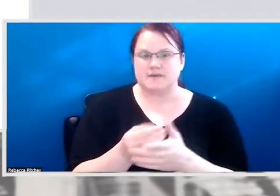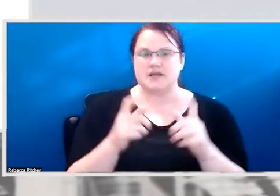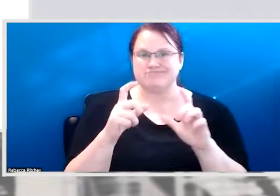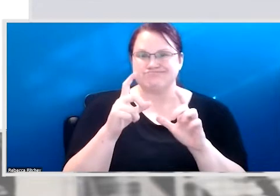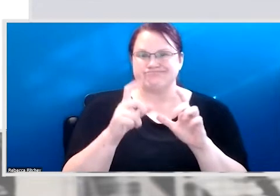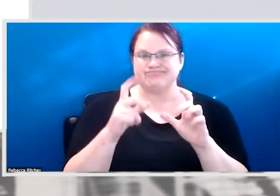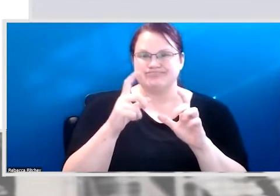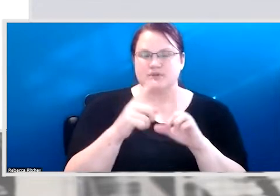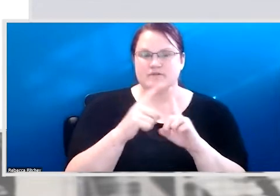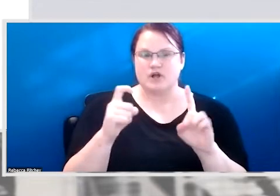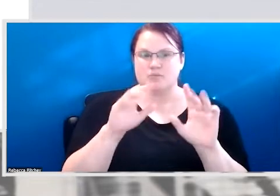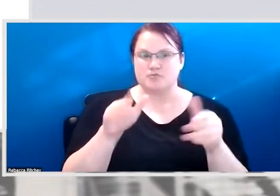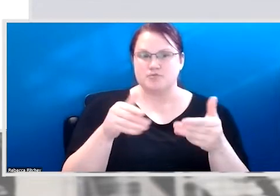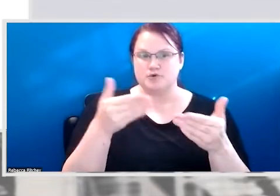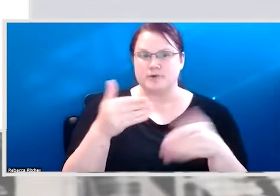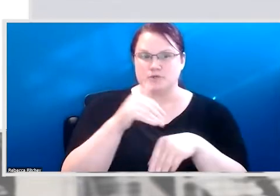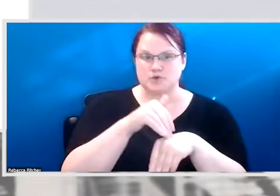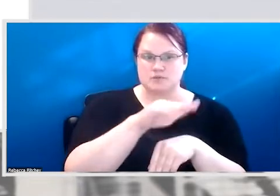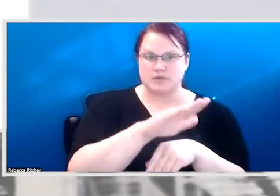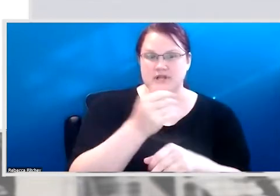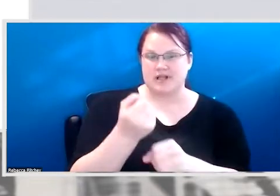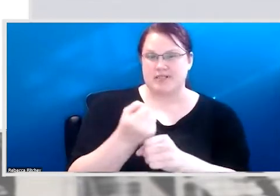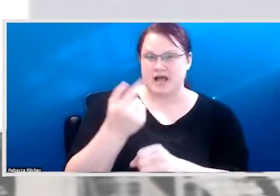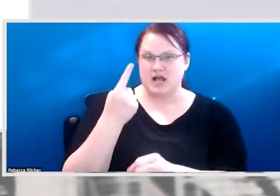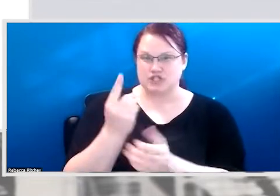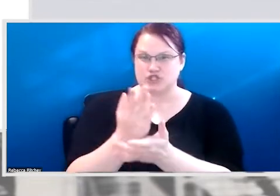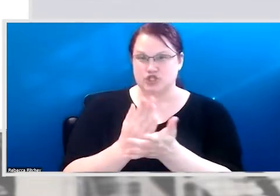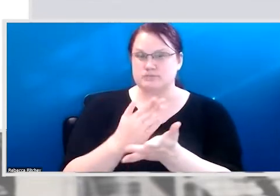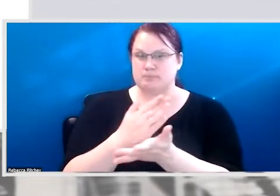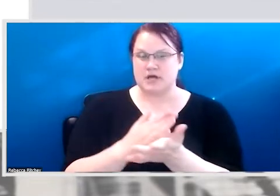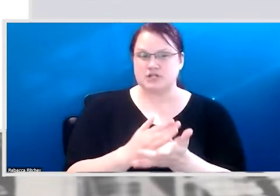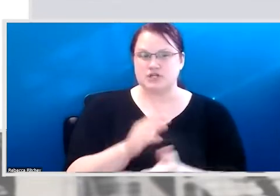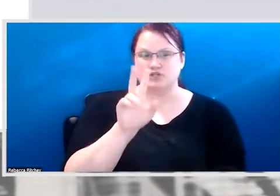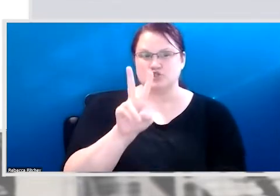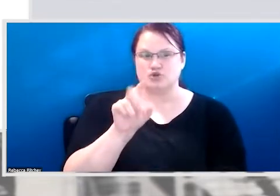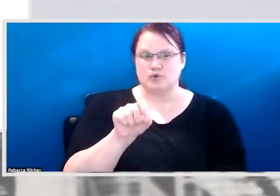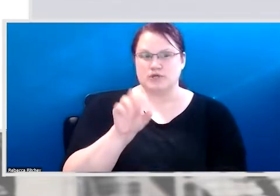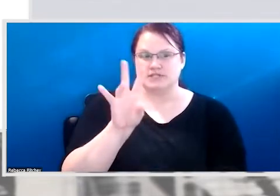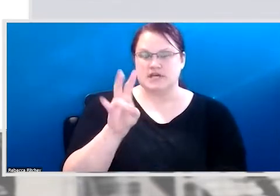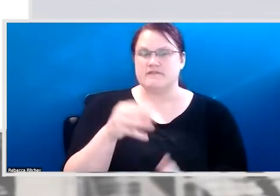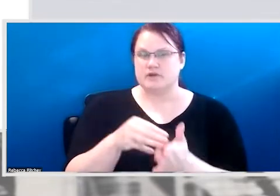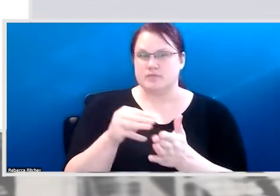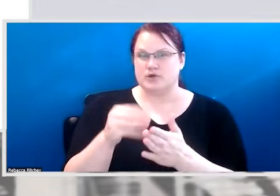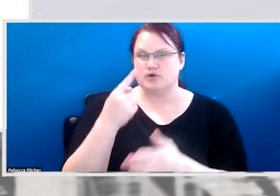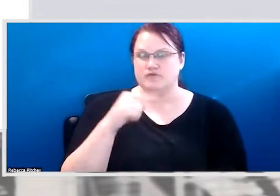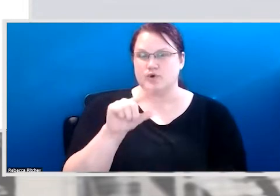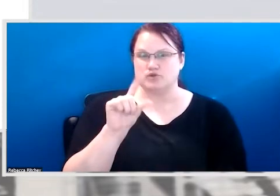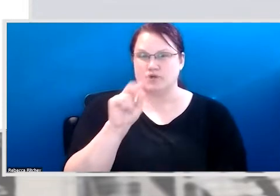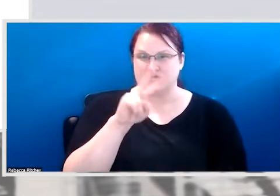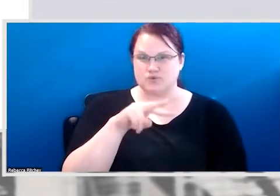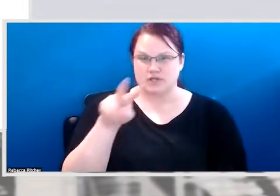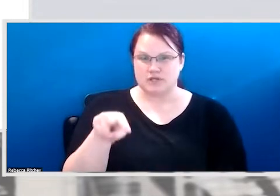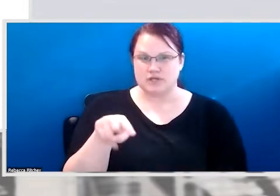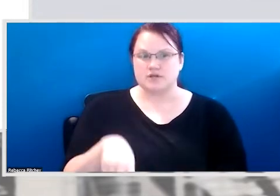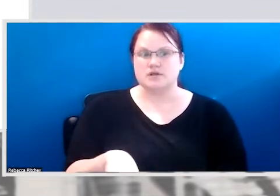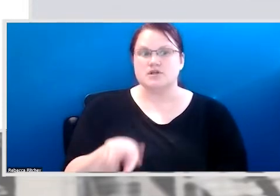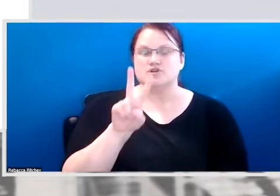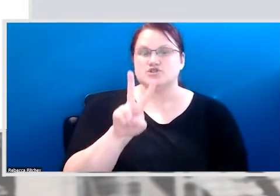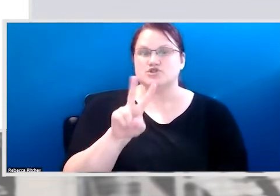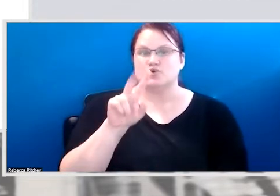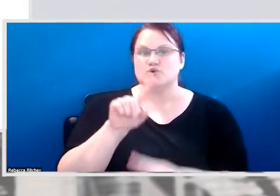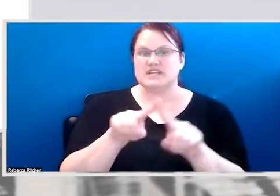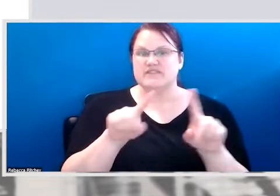actual proposal that was submitted to us as part of last year's budget. There's 2.7 million requested for 2022, and then 2 additional phases